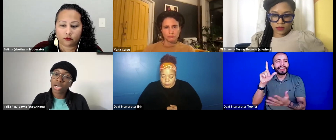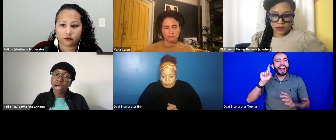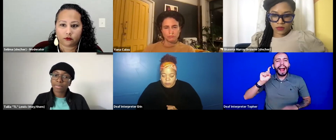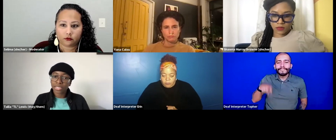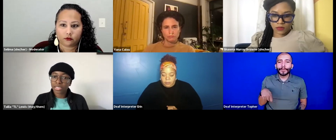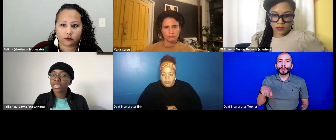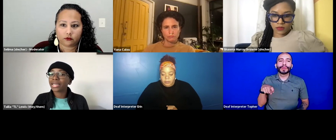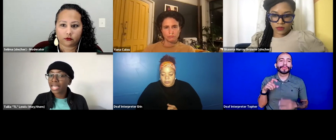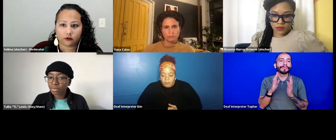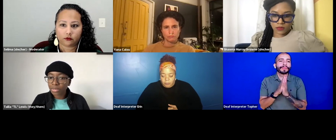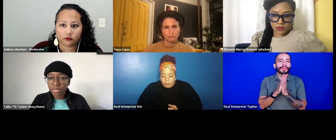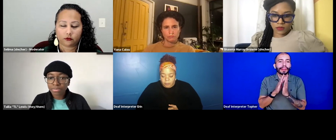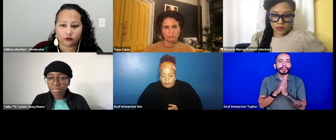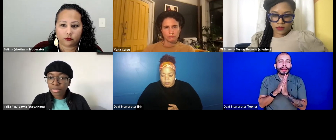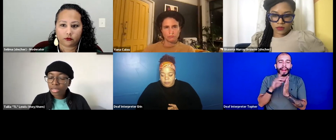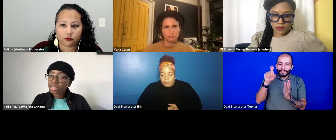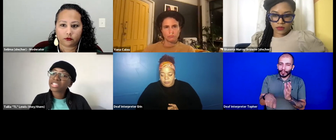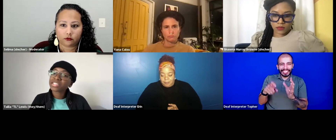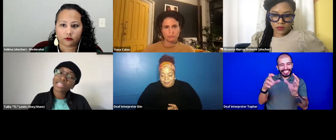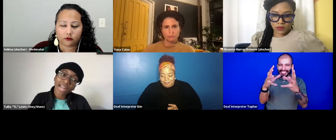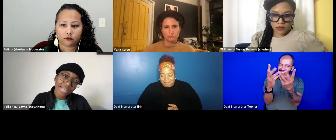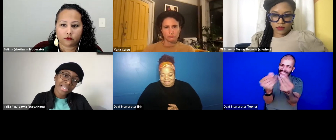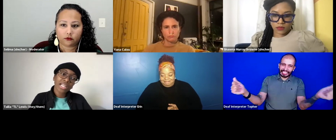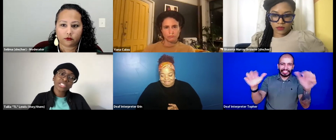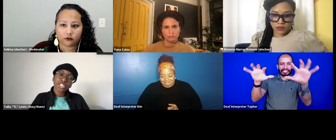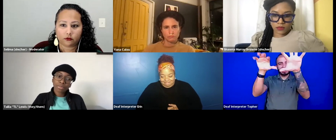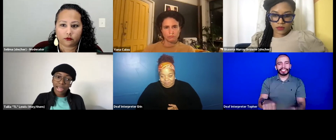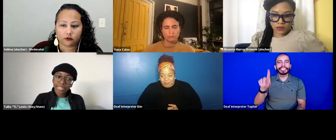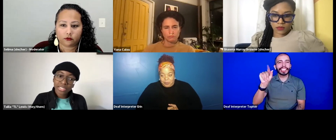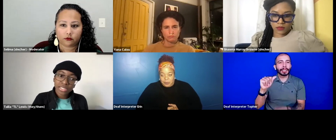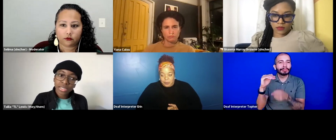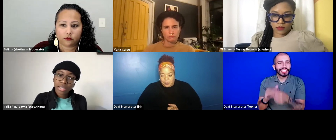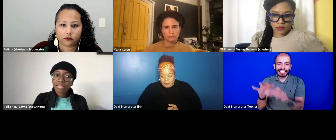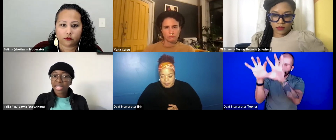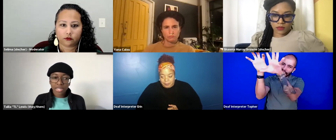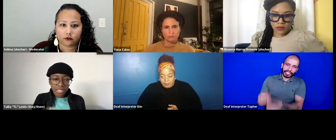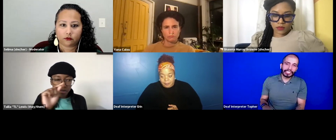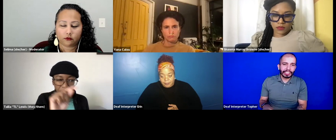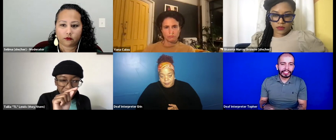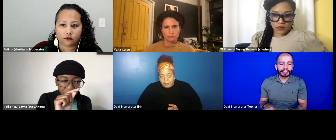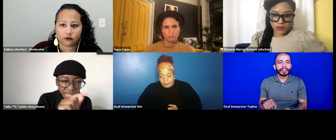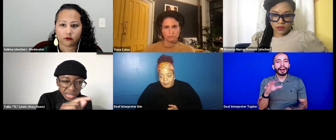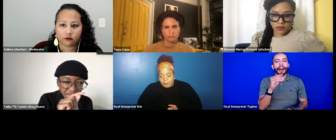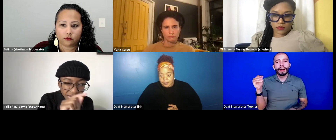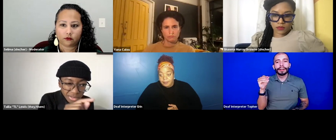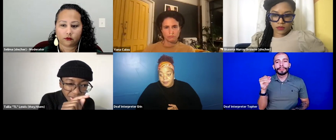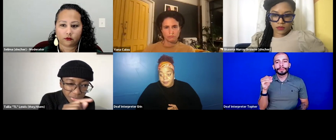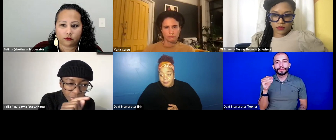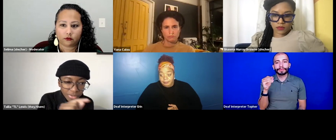immortal accomplice in ableism. This is an ideology and practice that does the